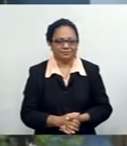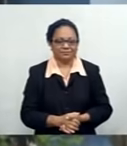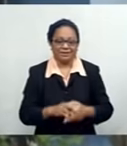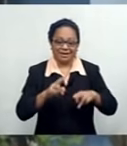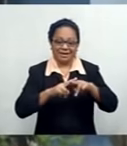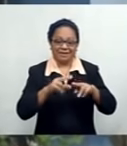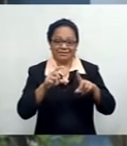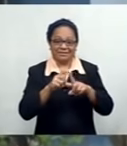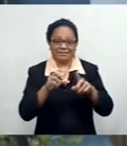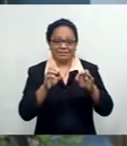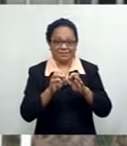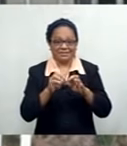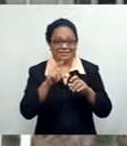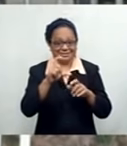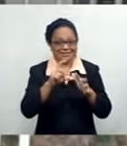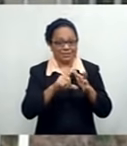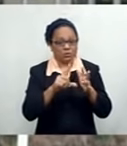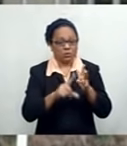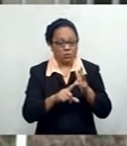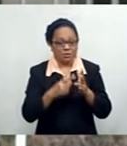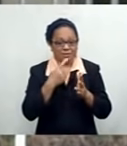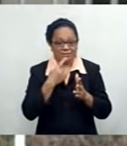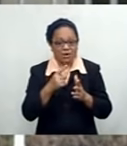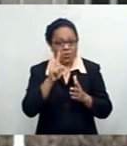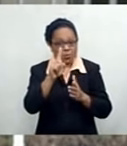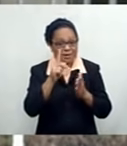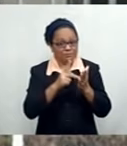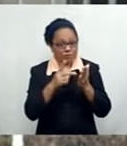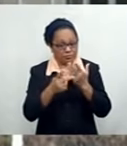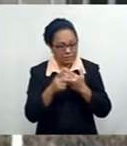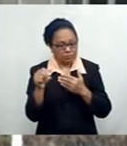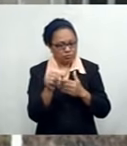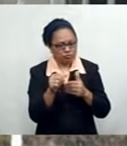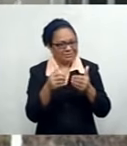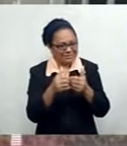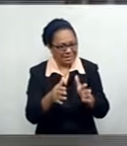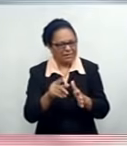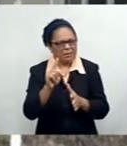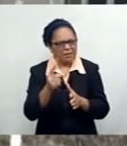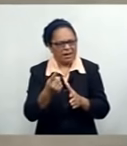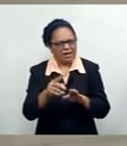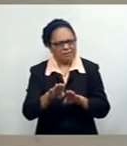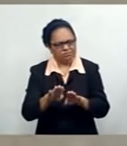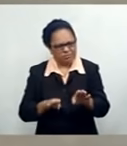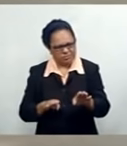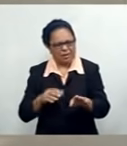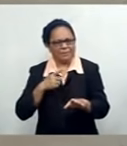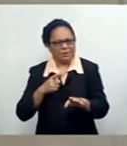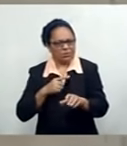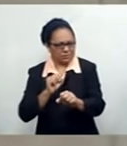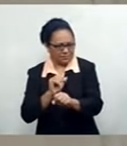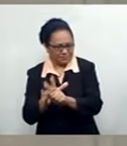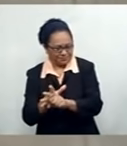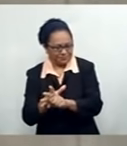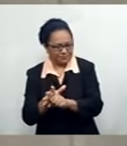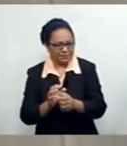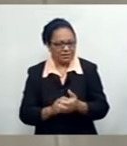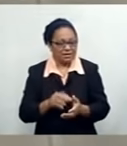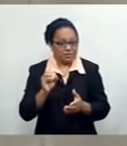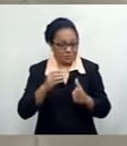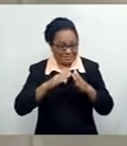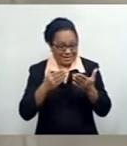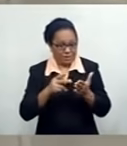FDB Chief Executive Saud Minam says one of the projects was due to start, however got delayed because of the pandemic. Minam says the project has